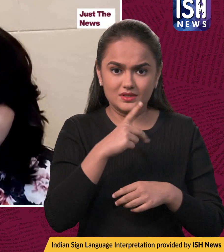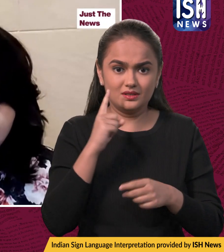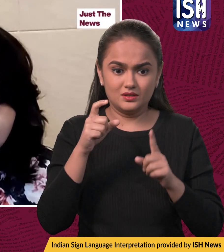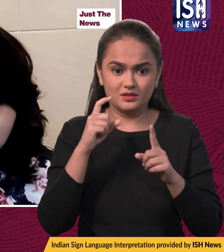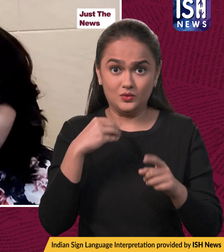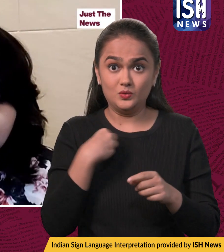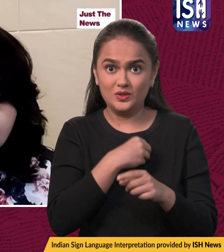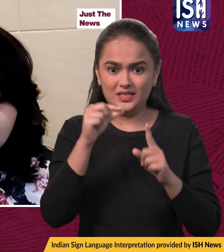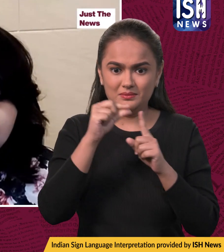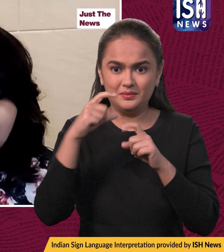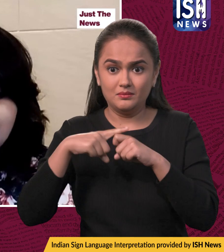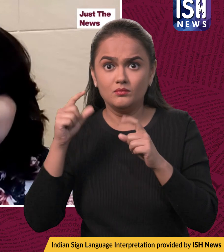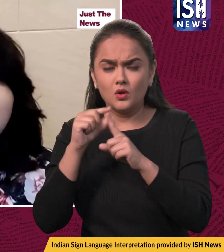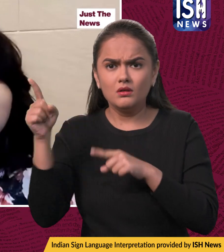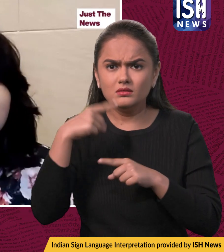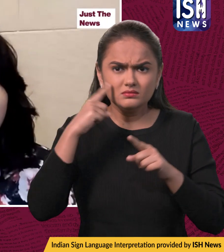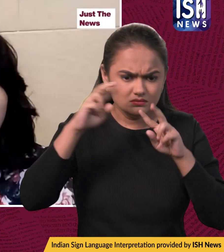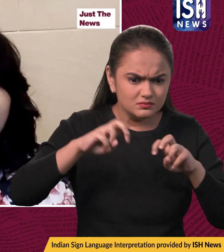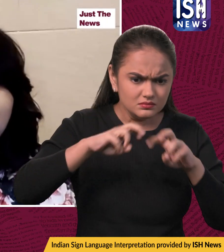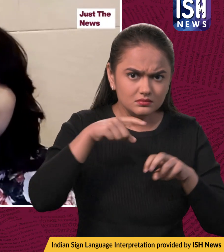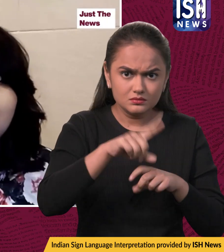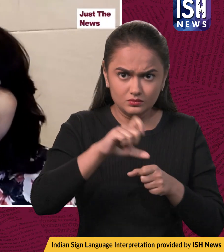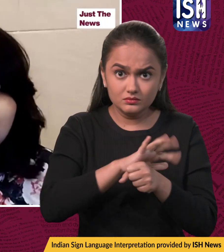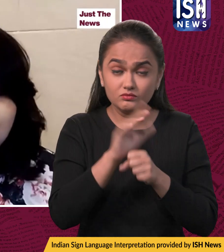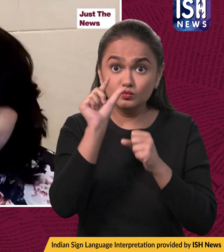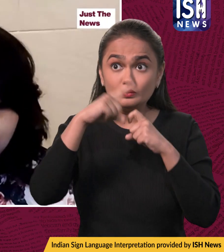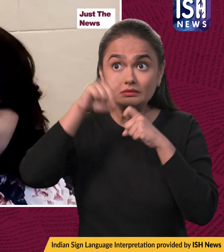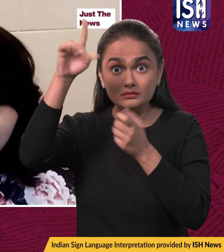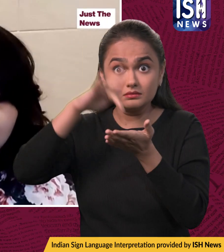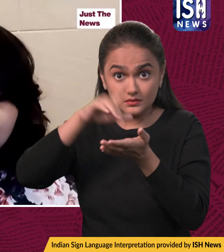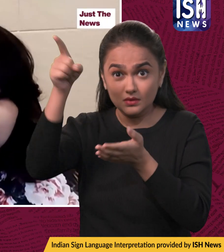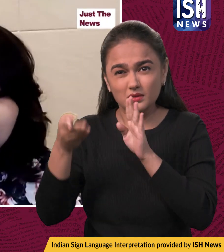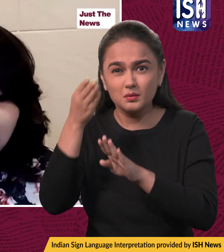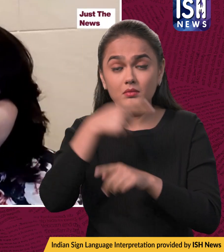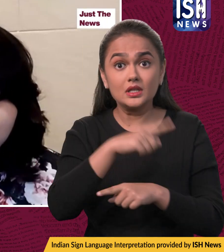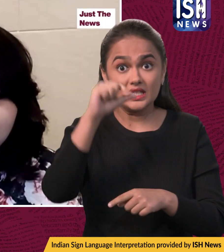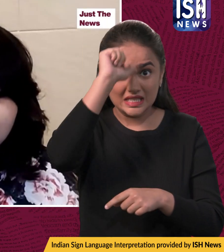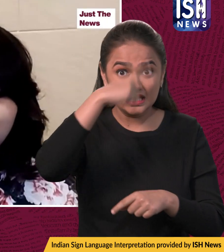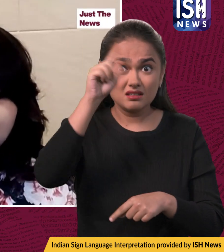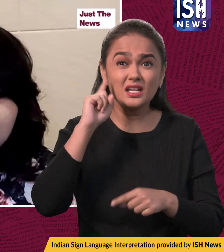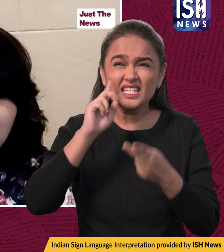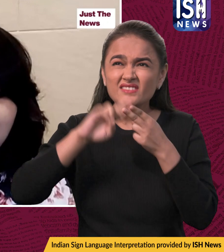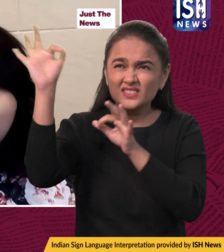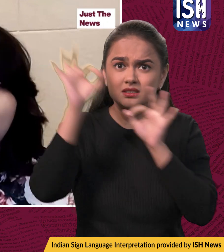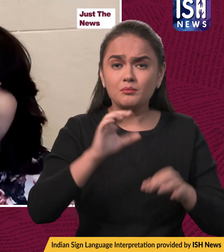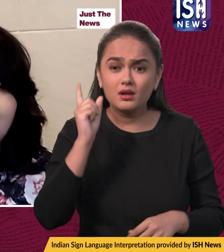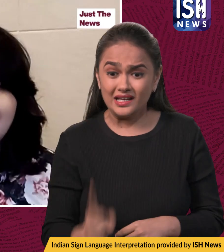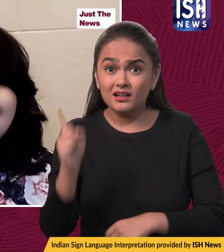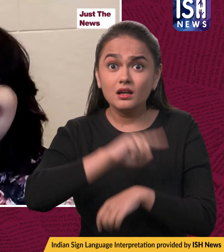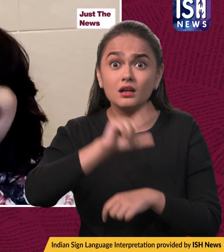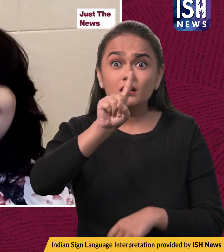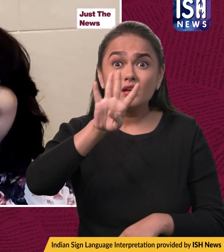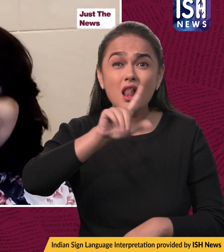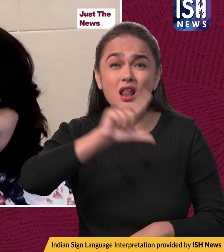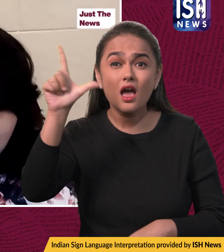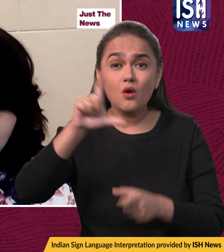member Dr. V.K. Paul has said that given the surge of COVID cases in the UK, India can witness 14 lakh COVID